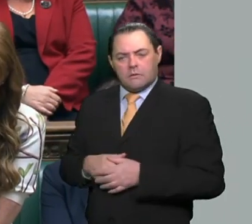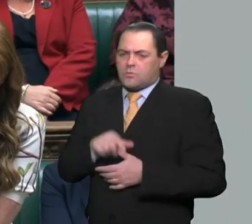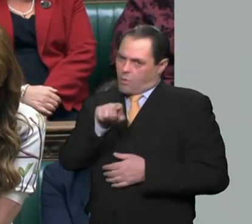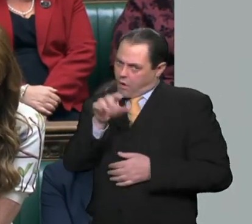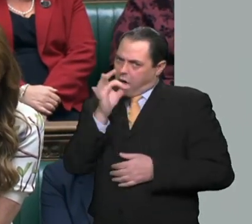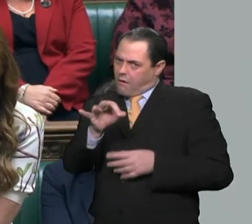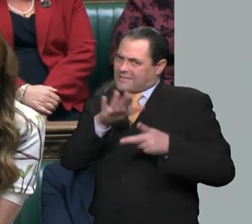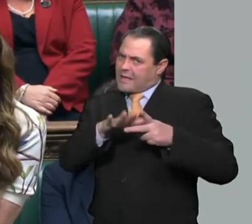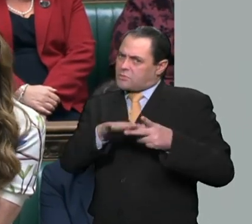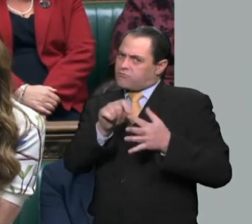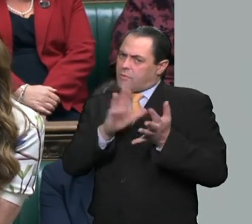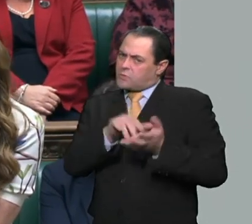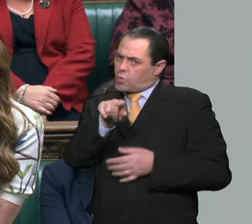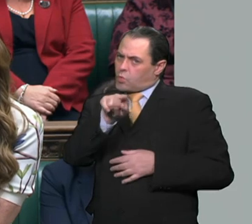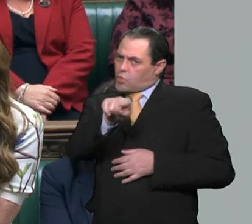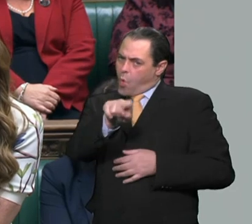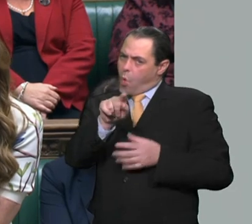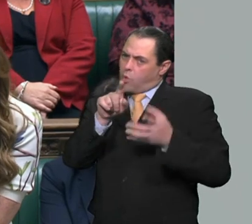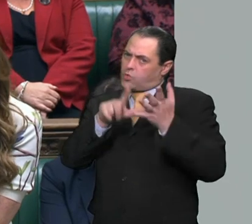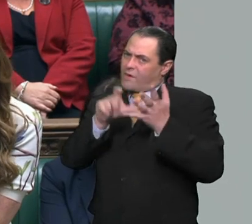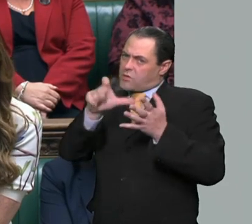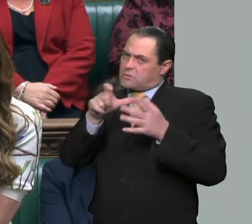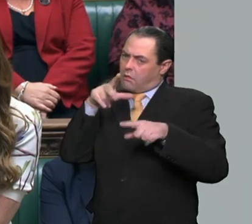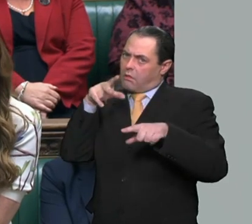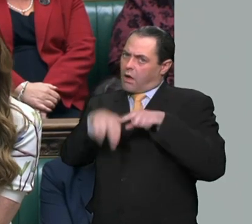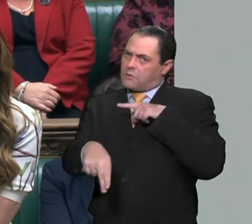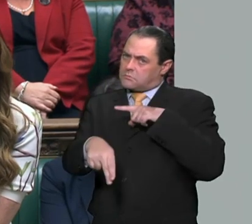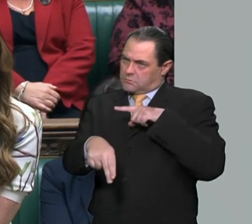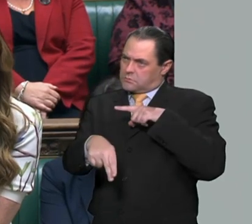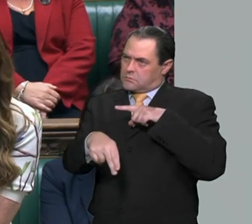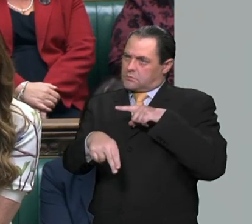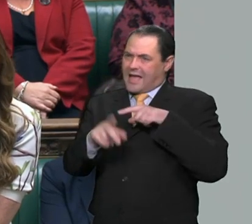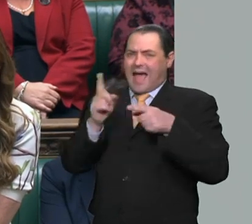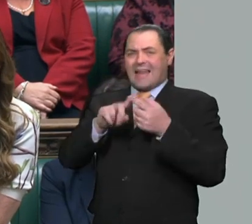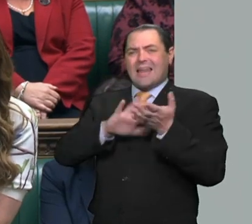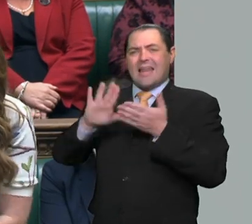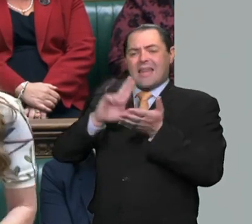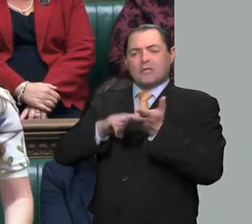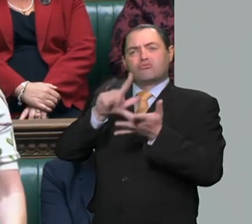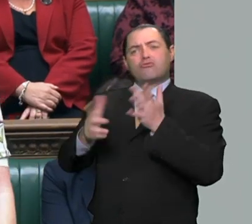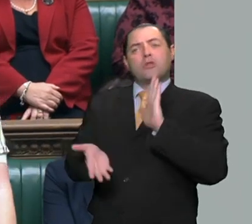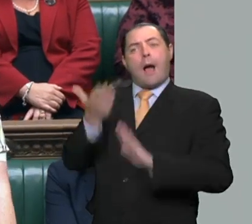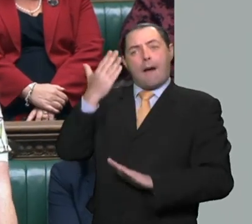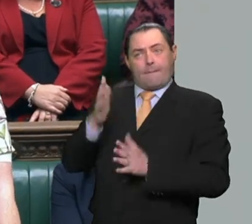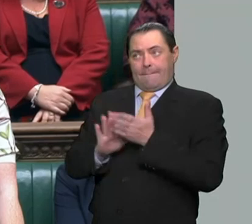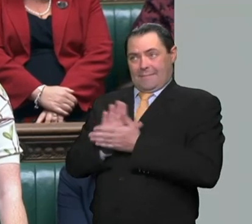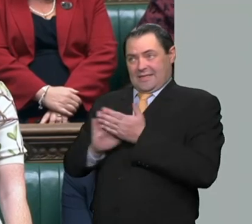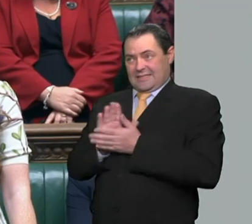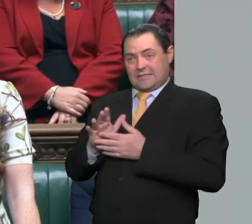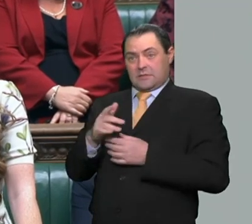us how much his universal credit cut and national insurance hike will take from a worker